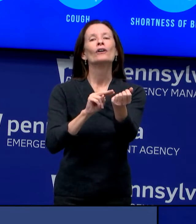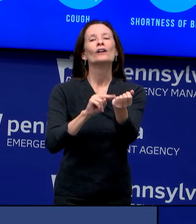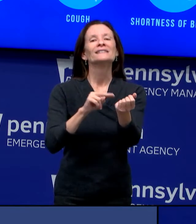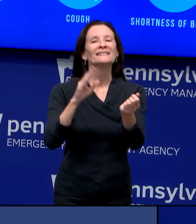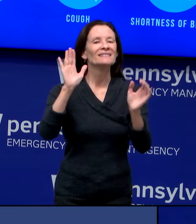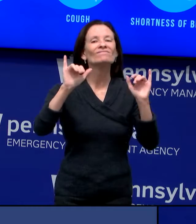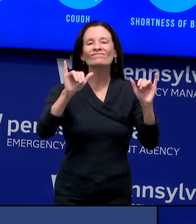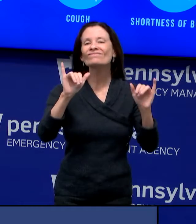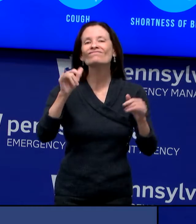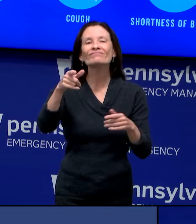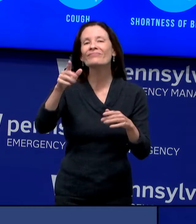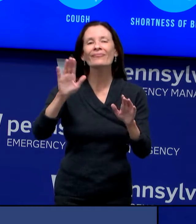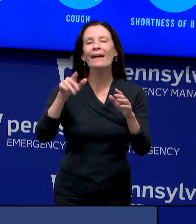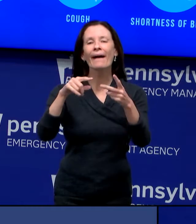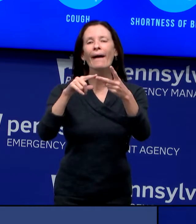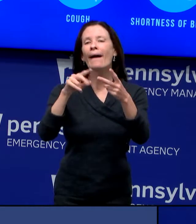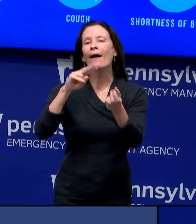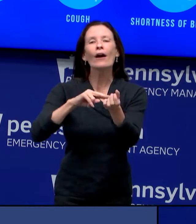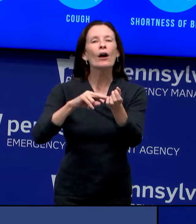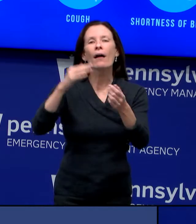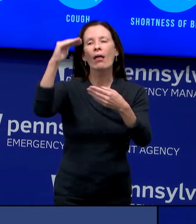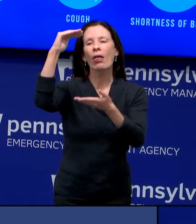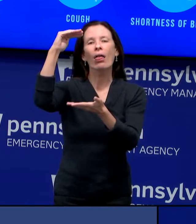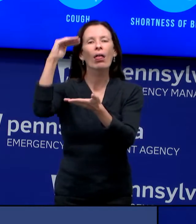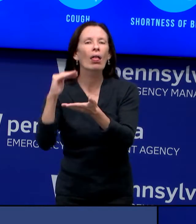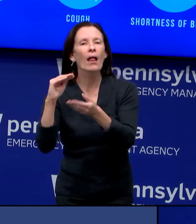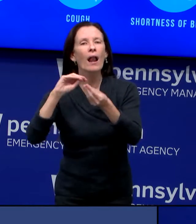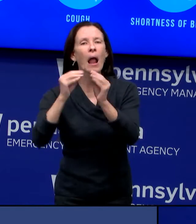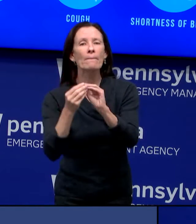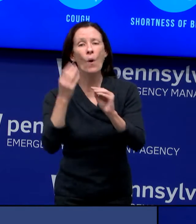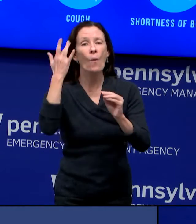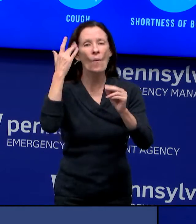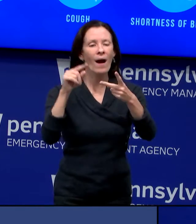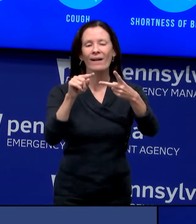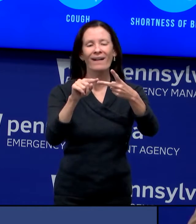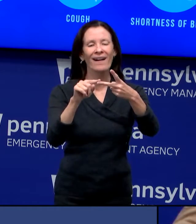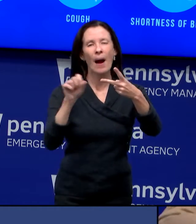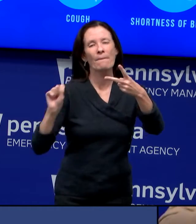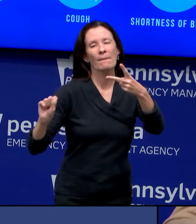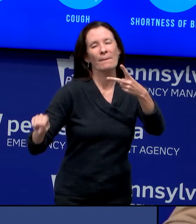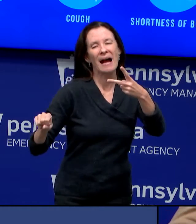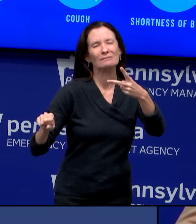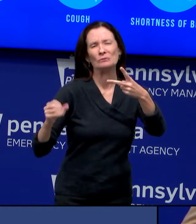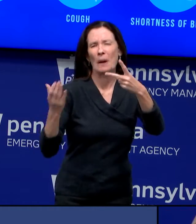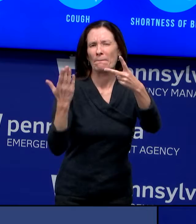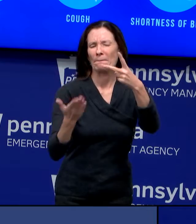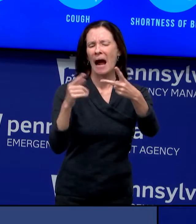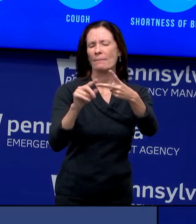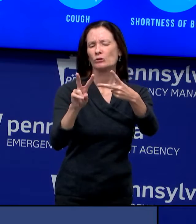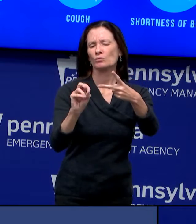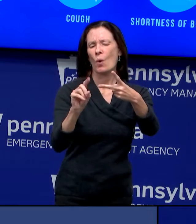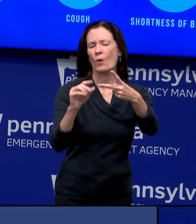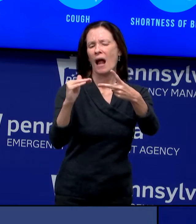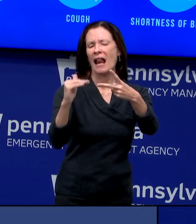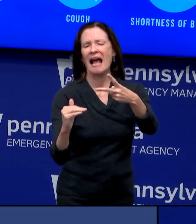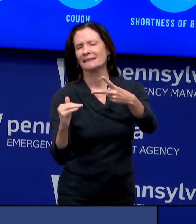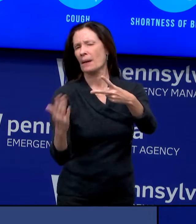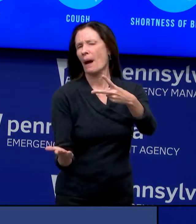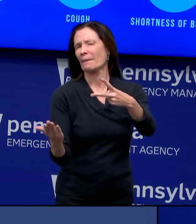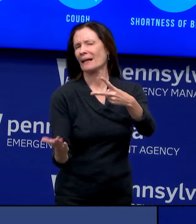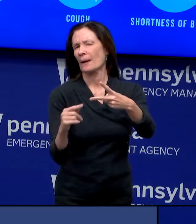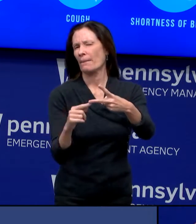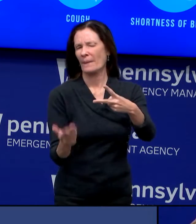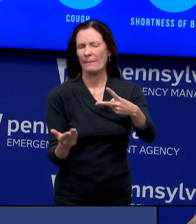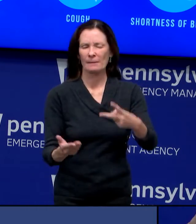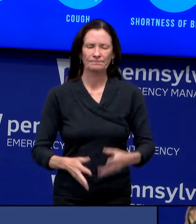further investigation. As we work to move regions of the state, as the governor was describing last night, from red to